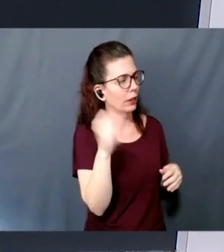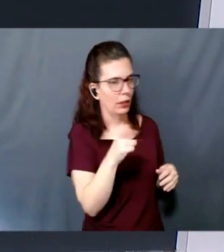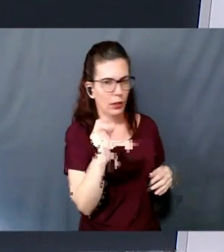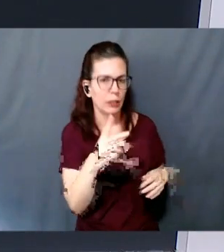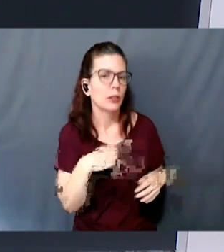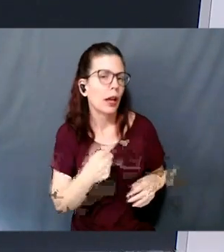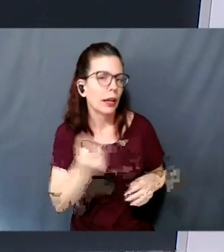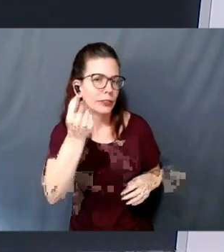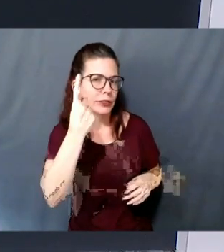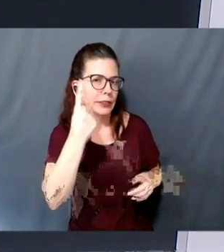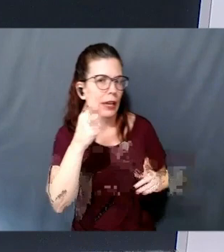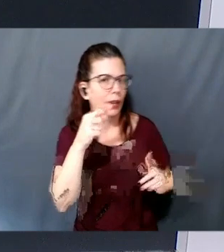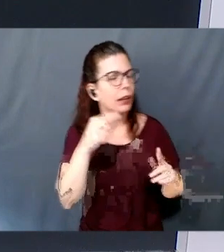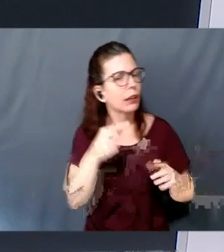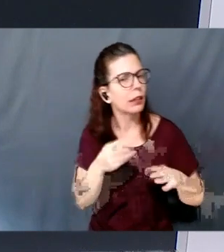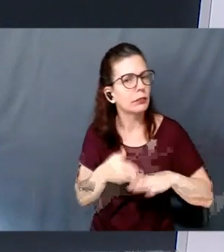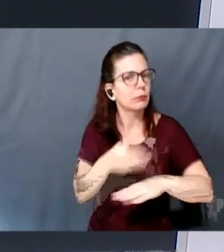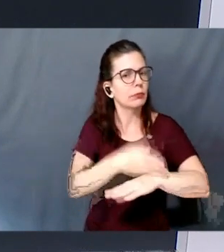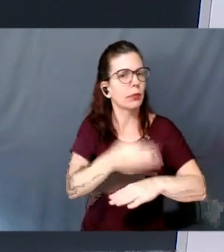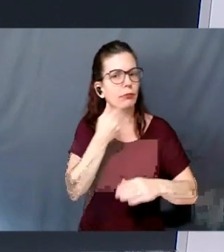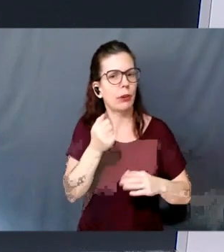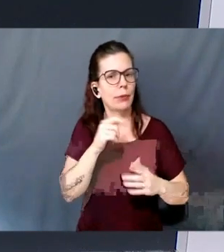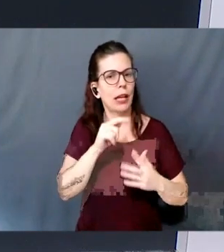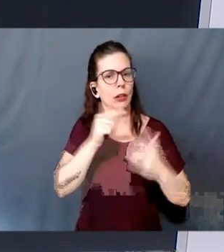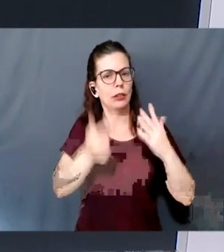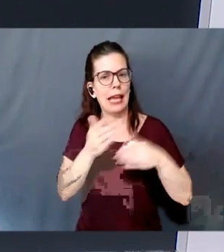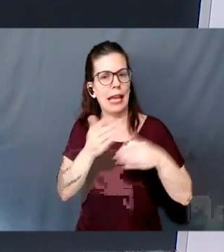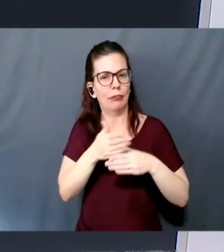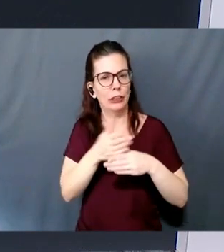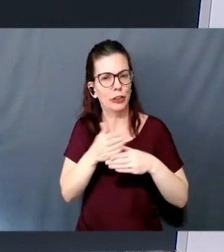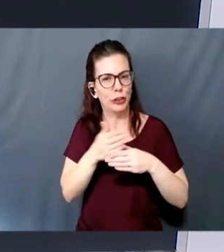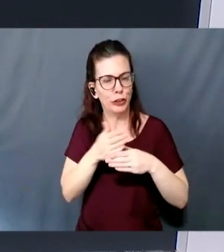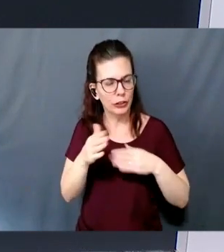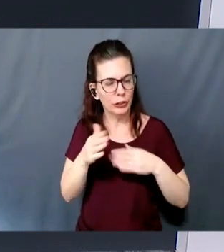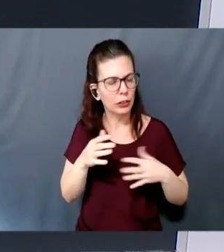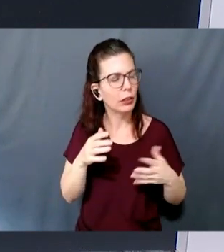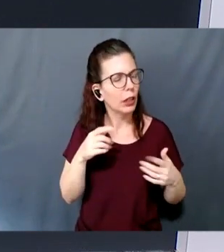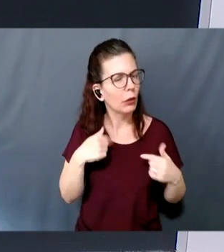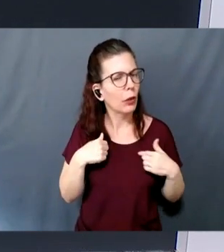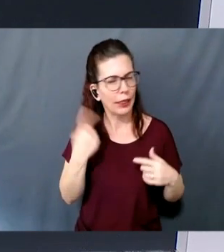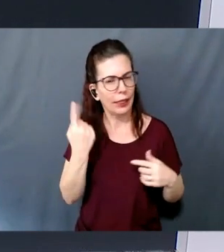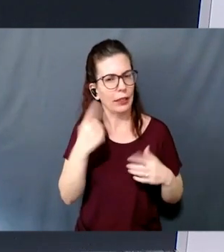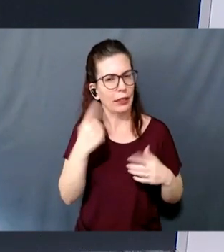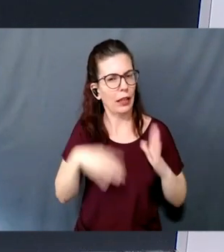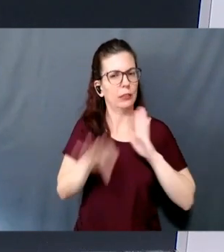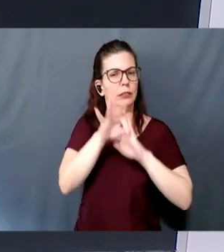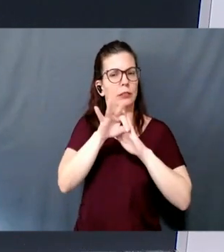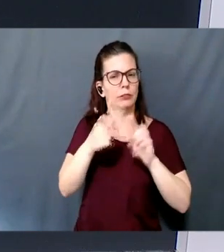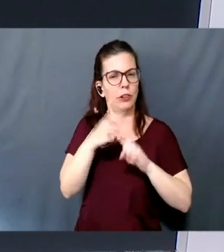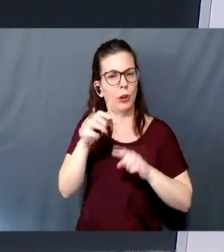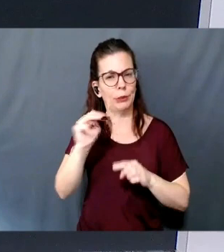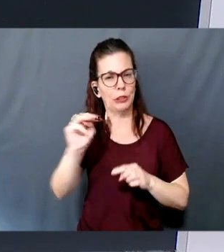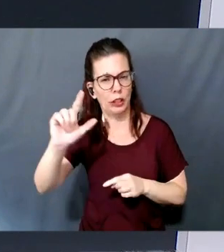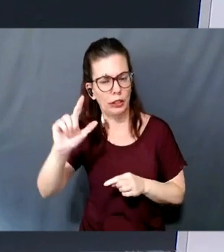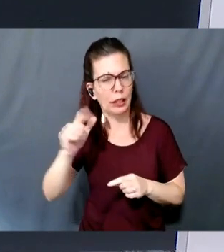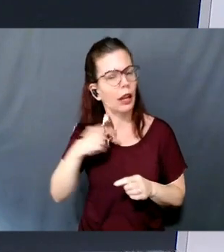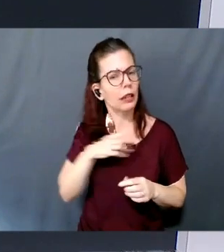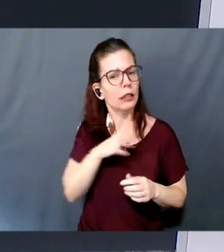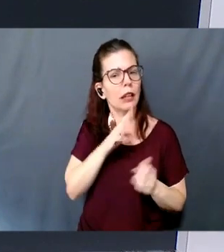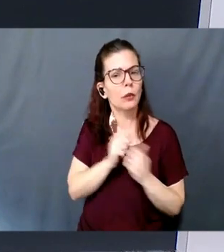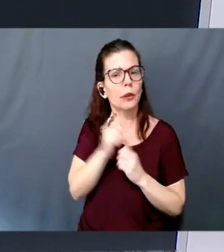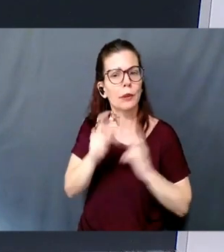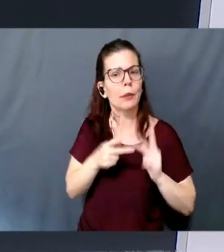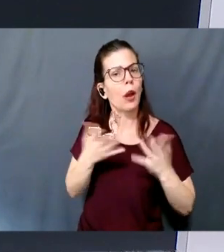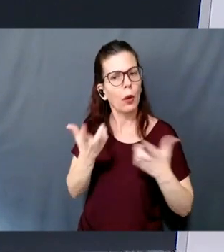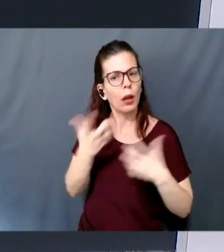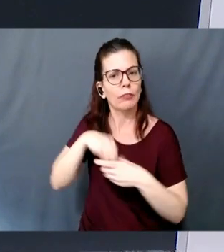average for sure. One of the things that I've discovered about machine learning is I talk to people who want to get into machine learning, and one of the first things